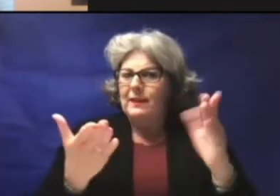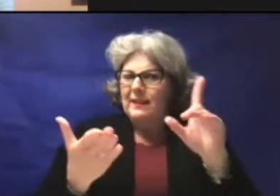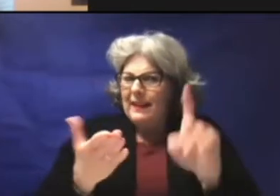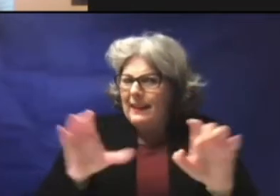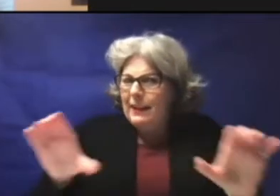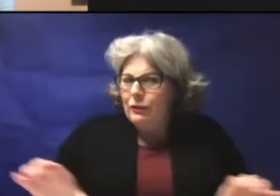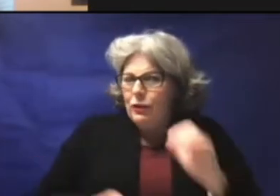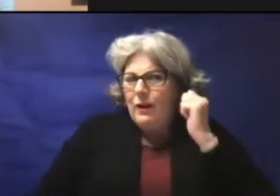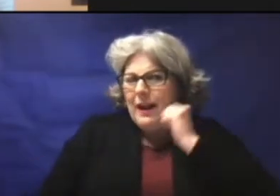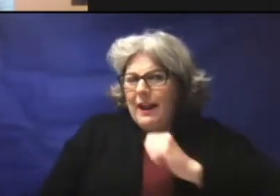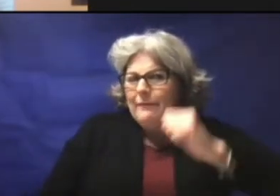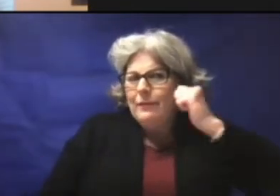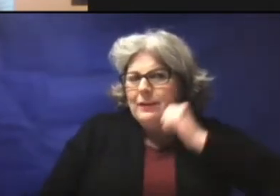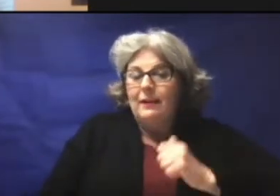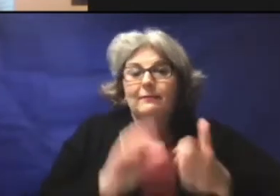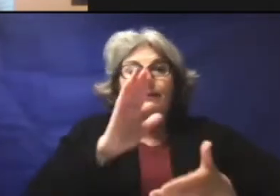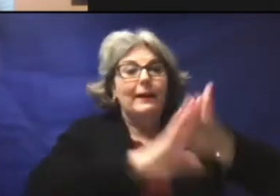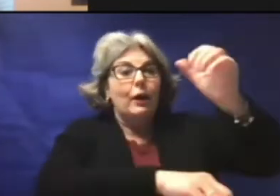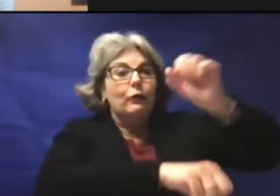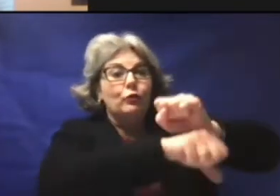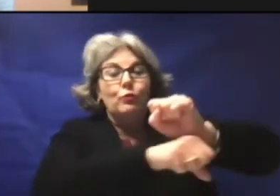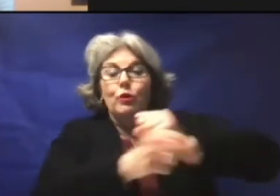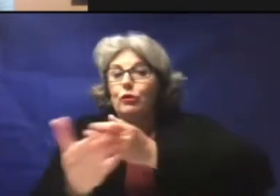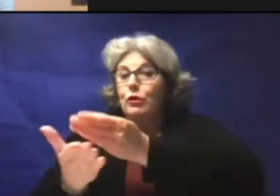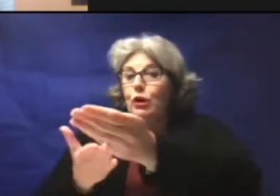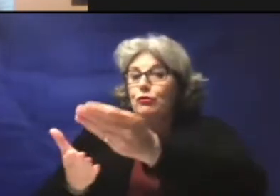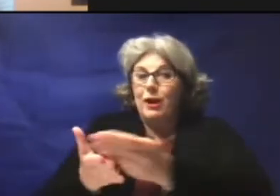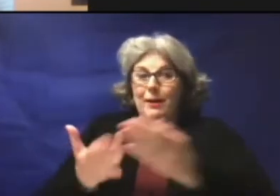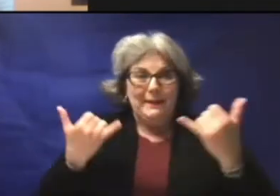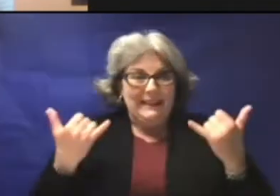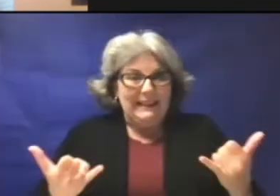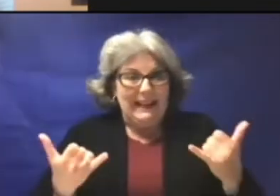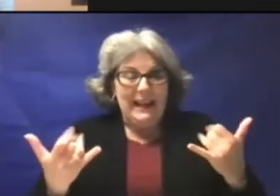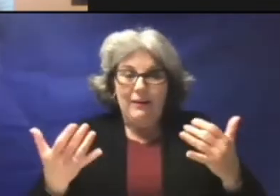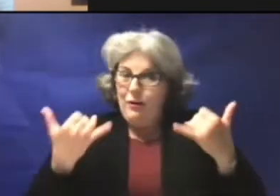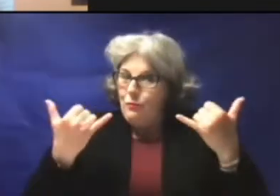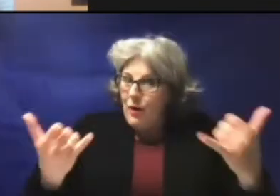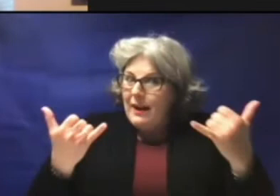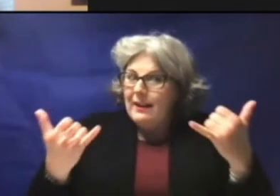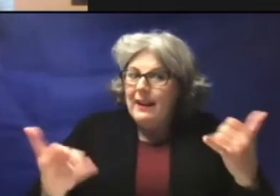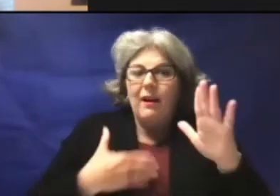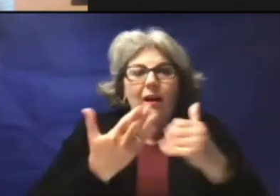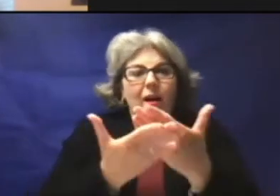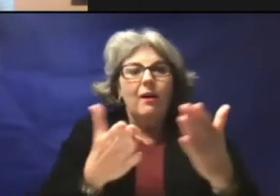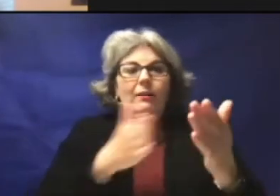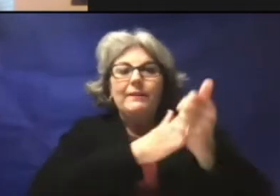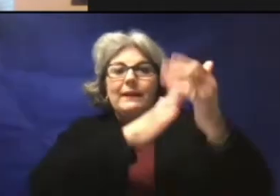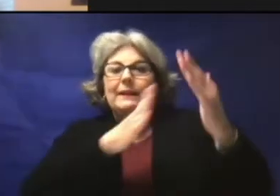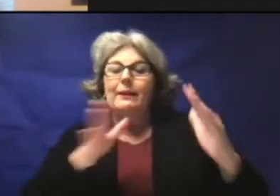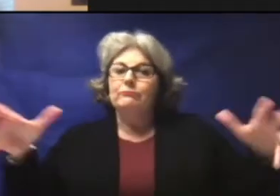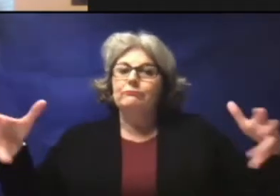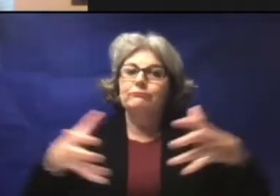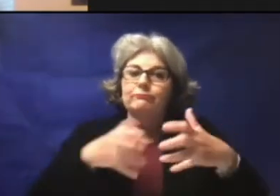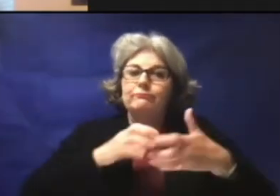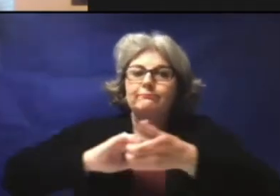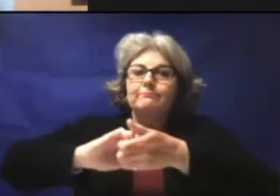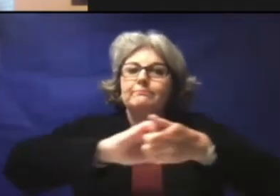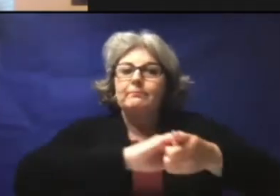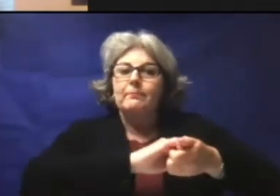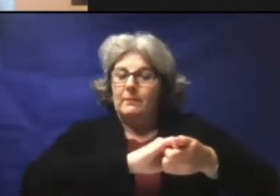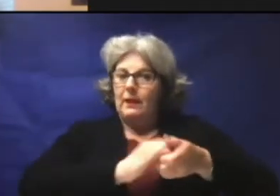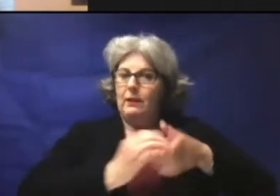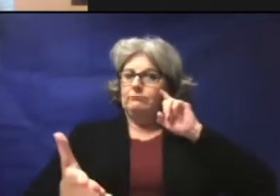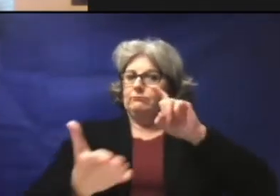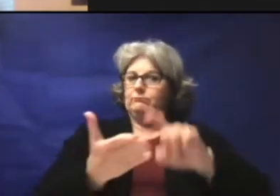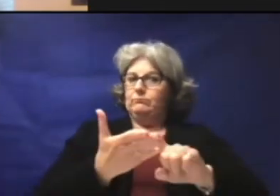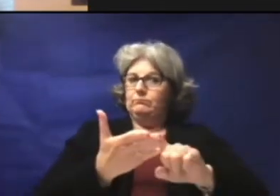do every day, like go to work or go shopping. Right now is when all of the leaders are coming together and calling this out as